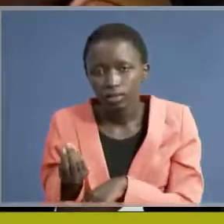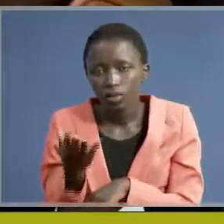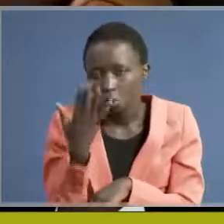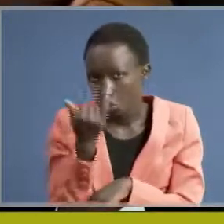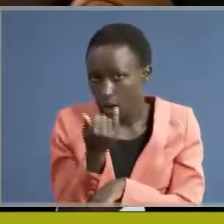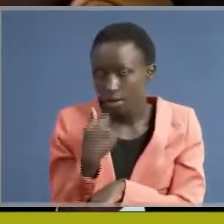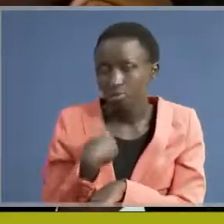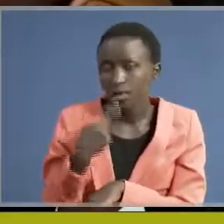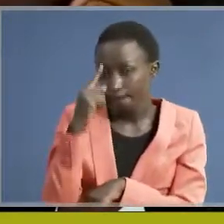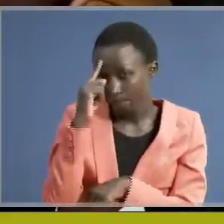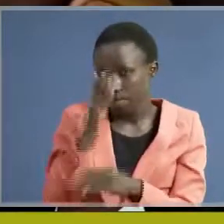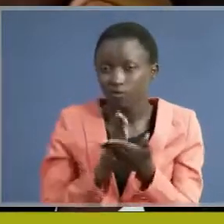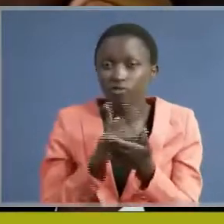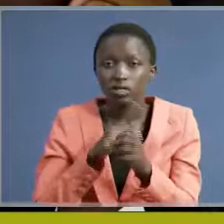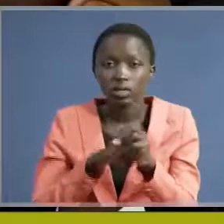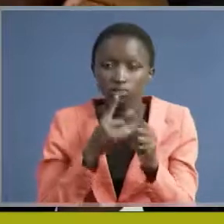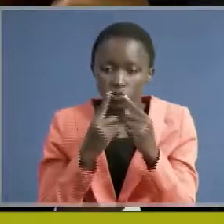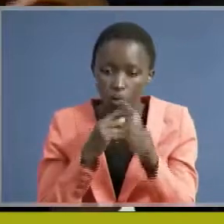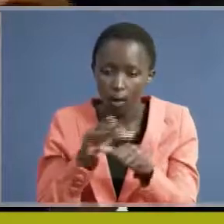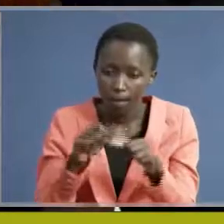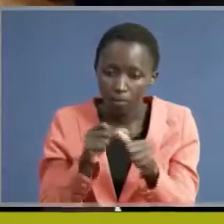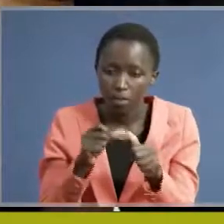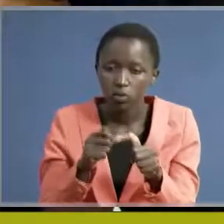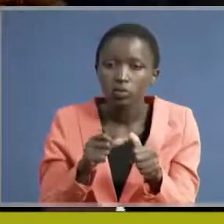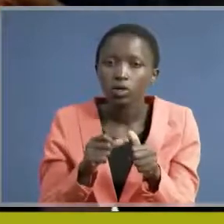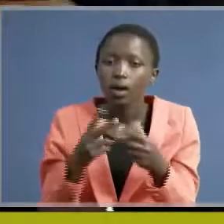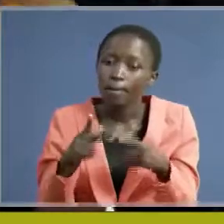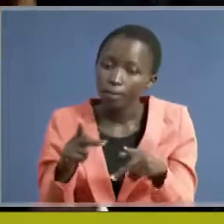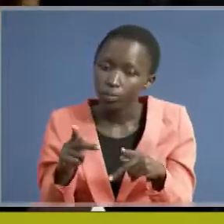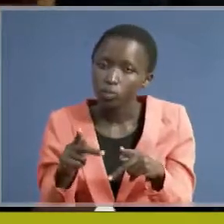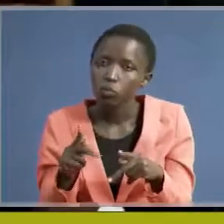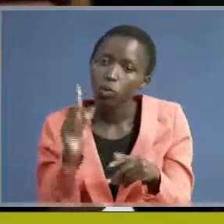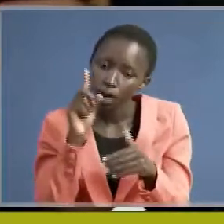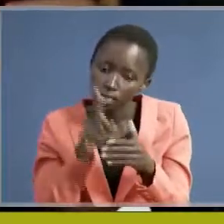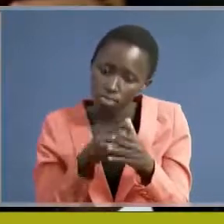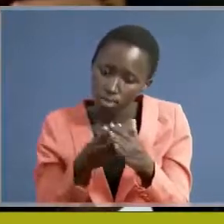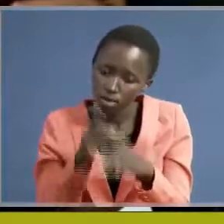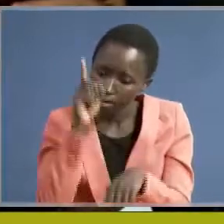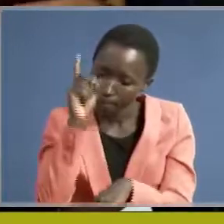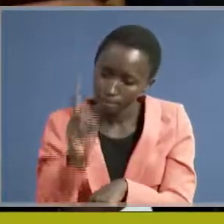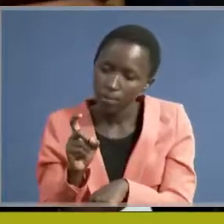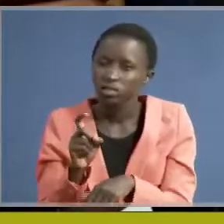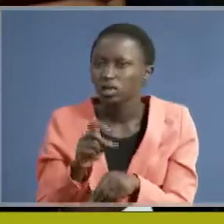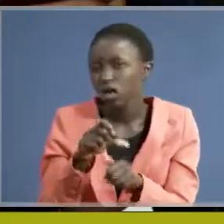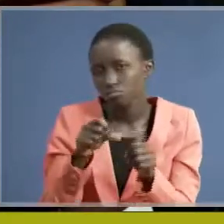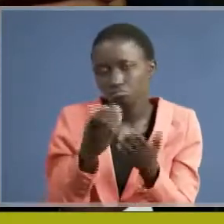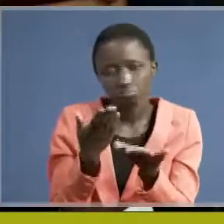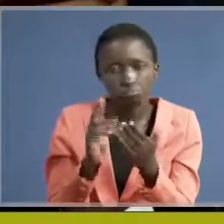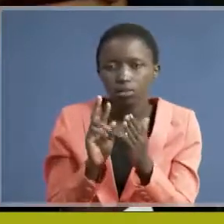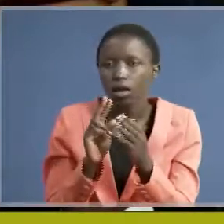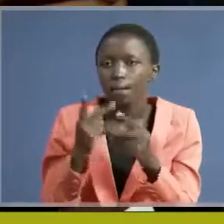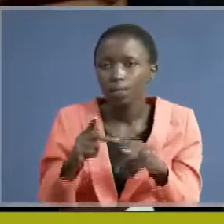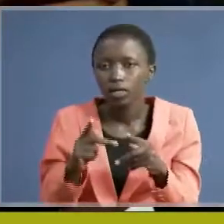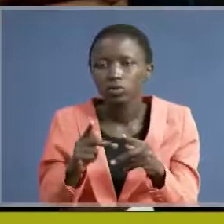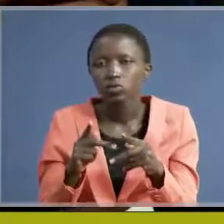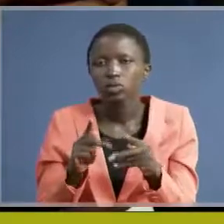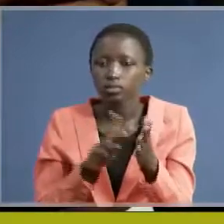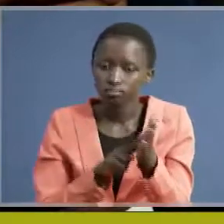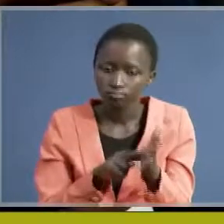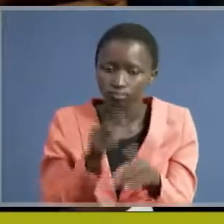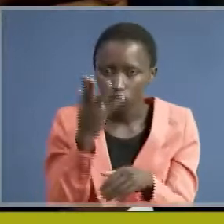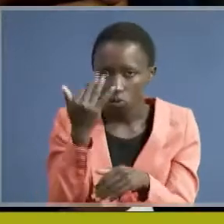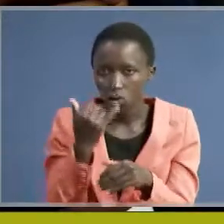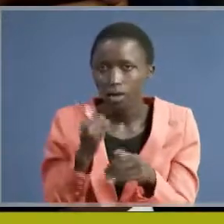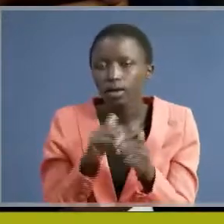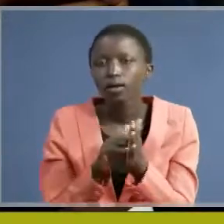Because I believe when you are talking about something that is touching on those people, then they should be at least somebody on their behalf so that they are able